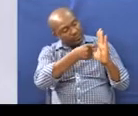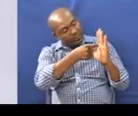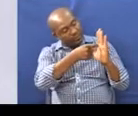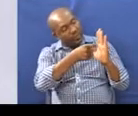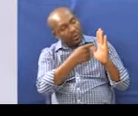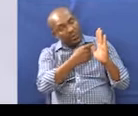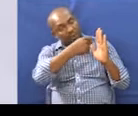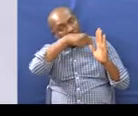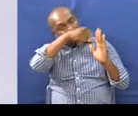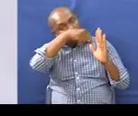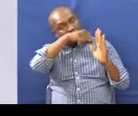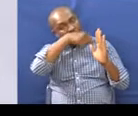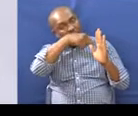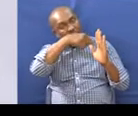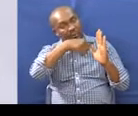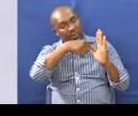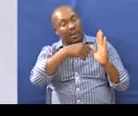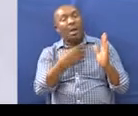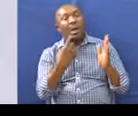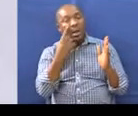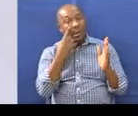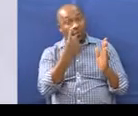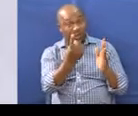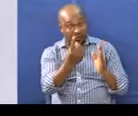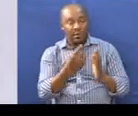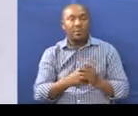layer was observed